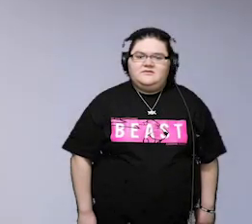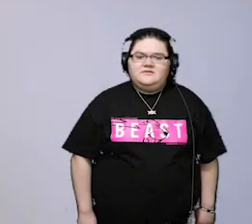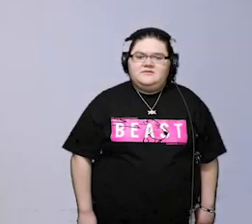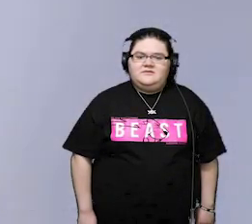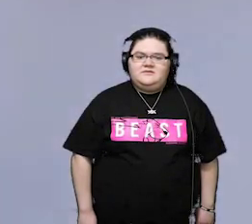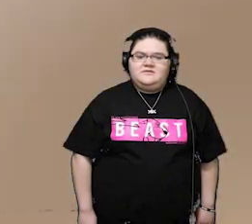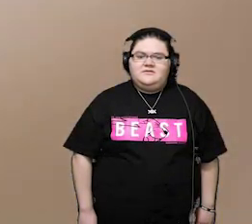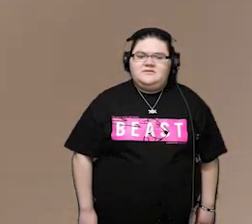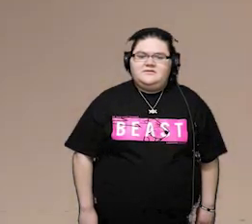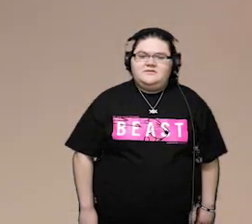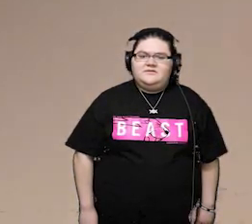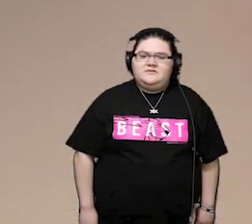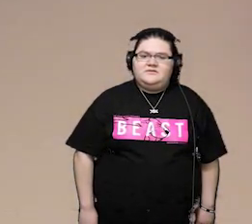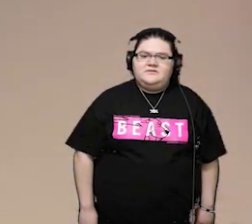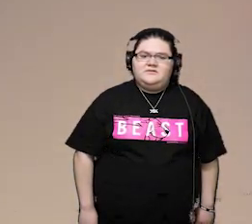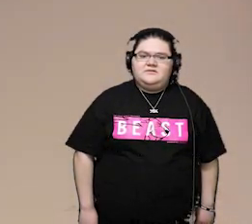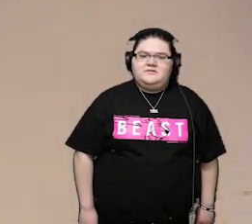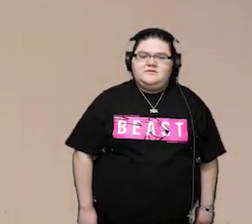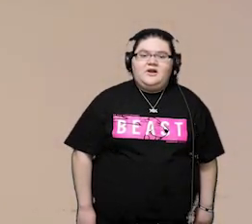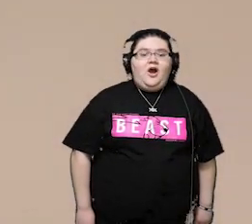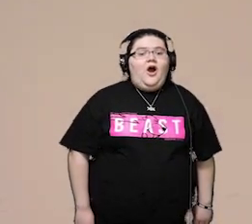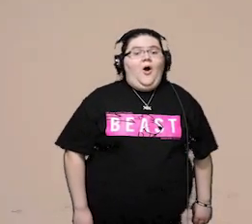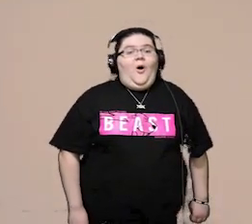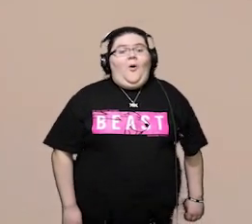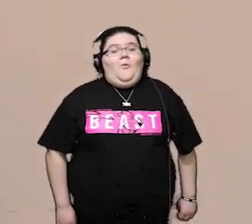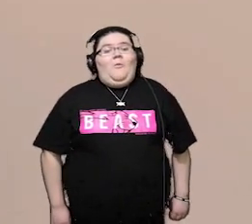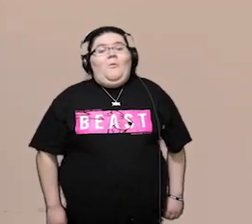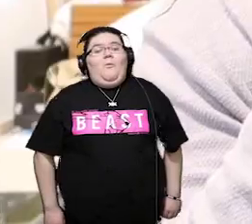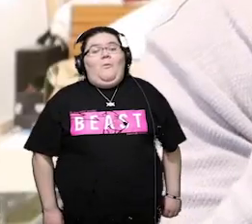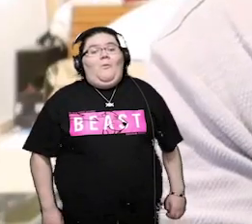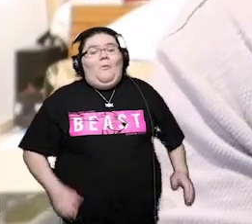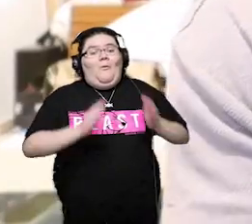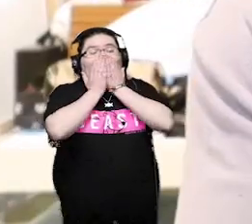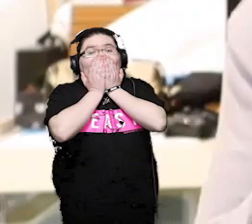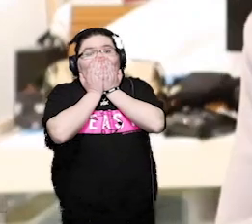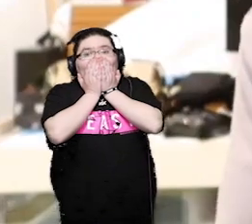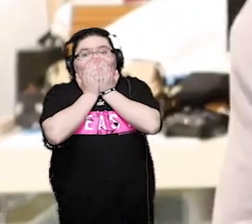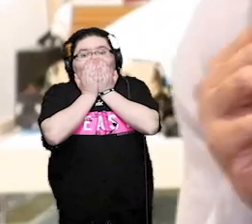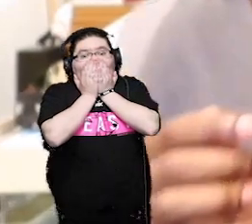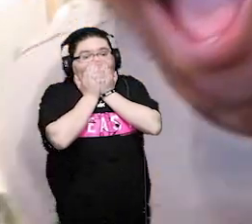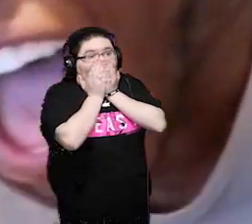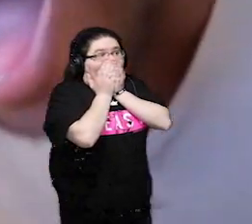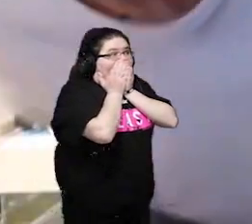Shut the fuck up. Well, that's like me saying two legs matter, mate. What the fuck do you mean by that? Oh, my God! Is that...